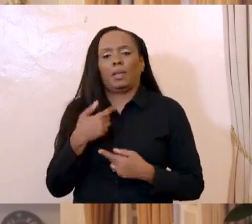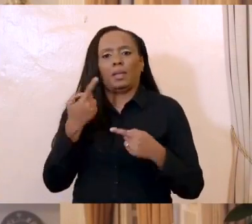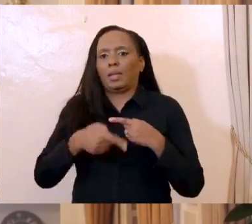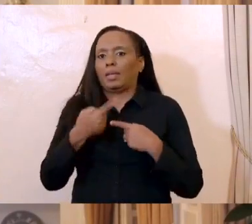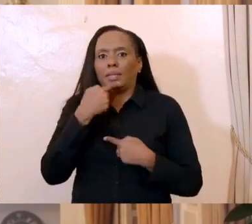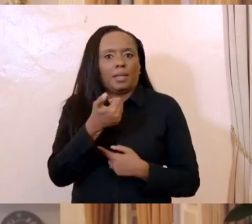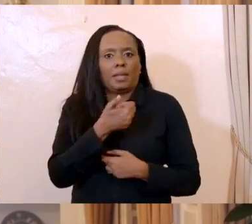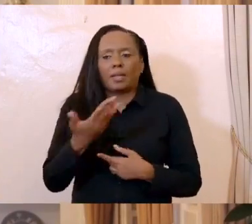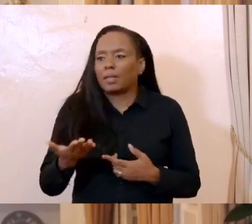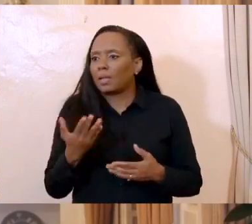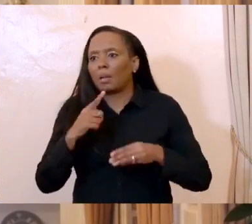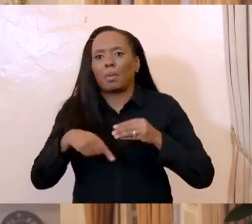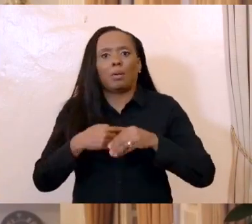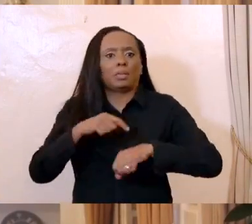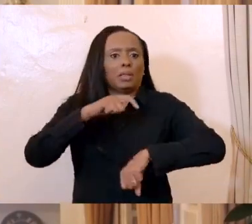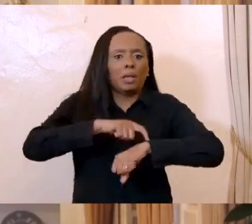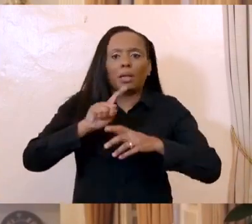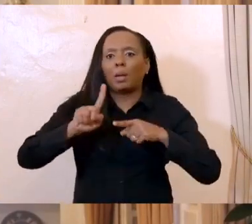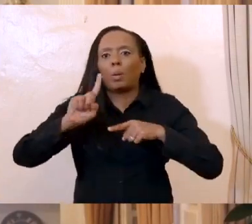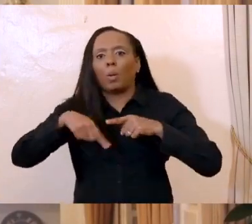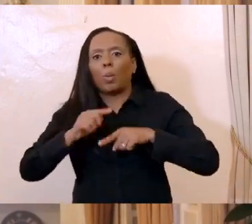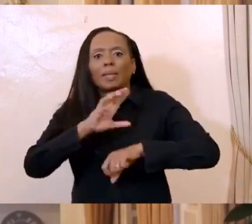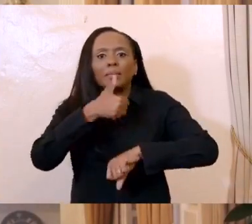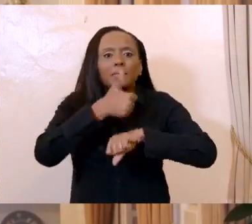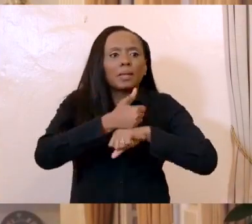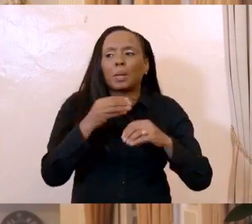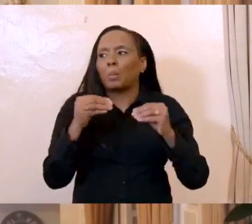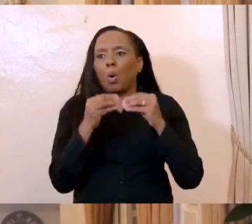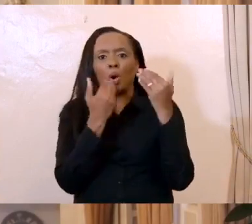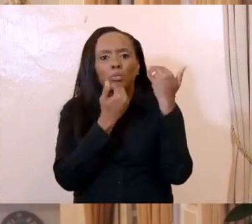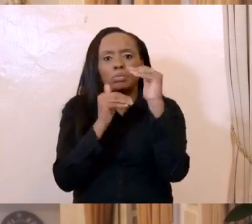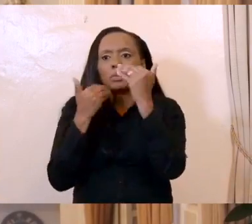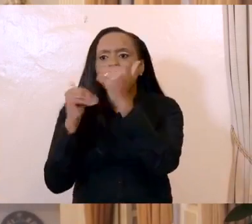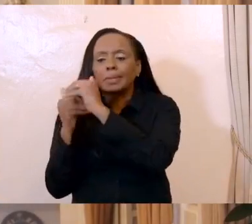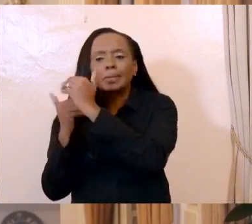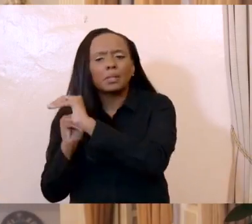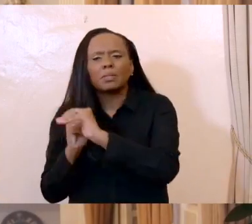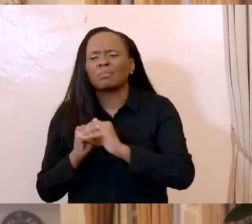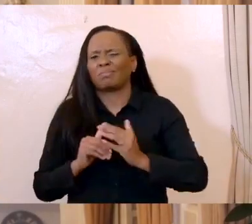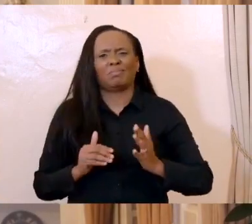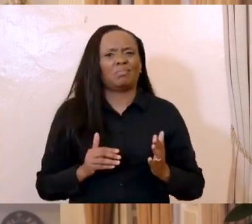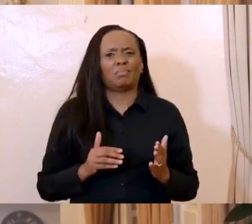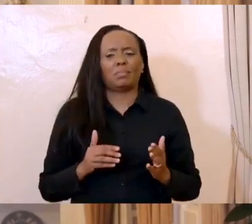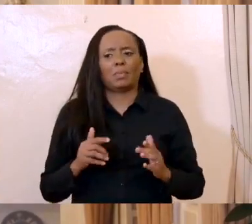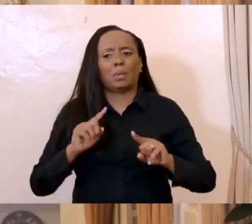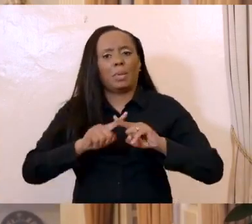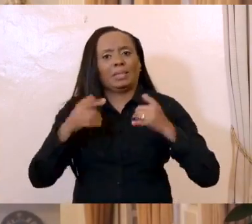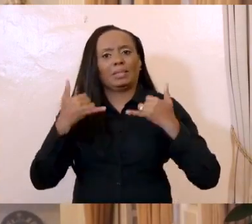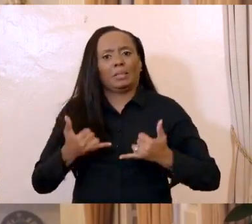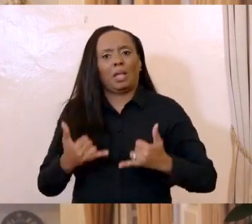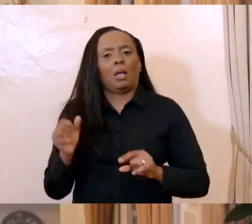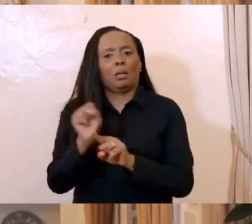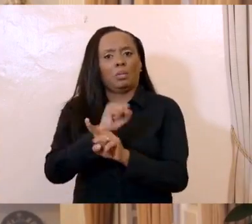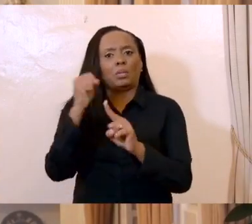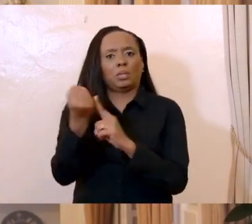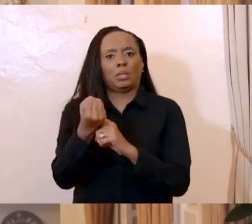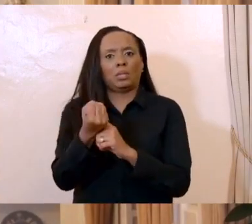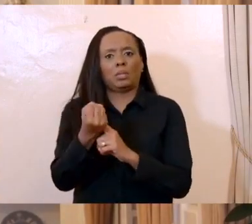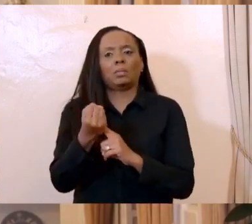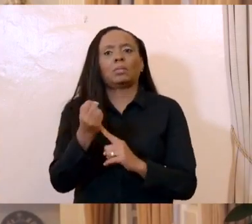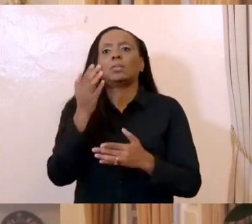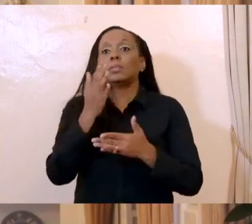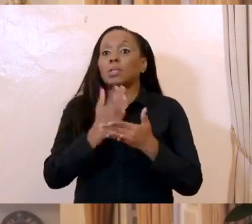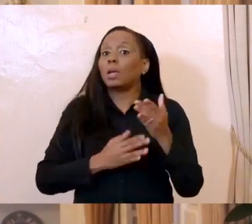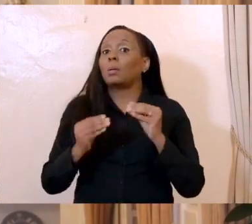but what I can say is that, of course, given the situation that we're facing at the moment, that there's some tightening